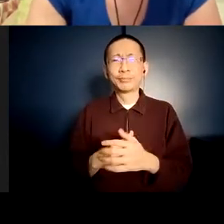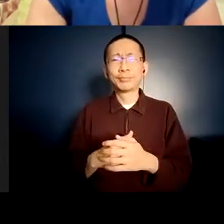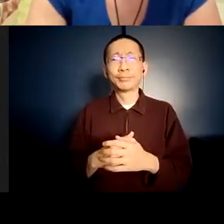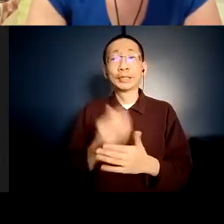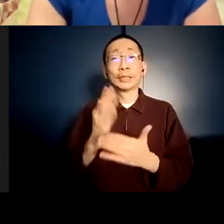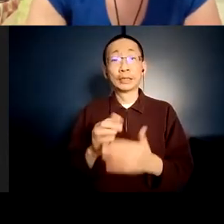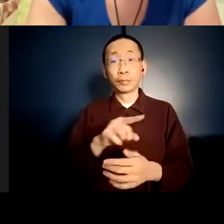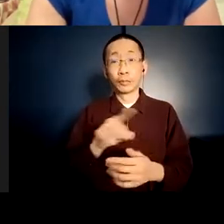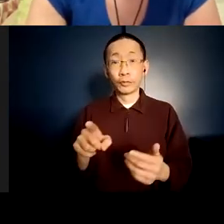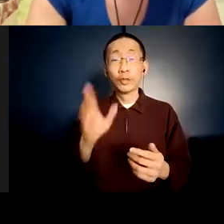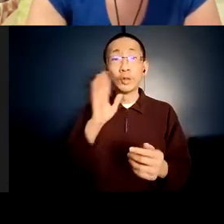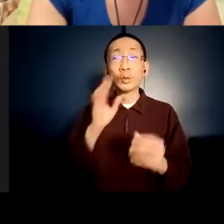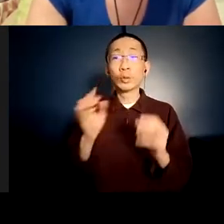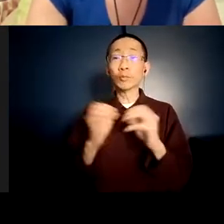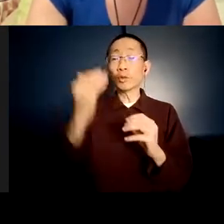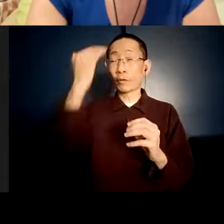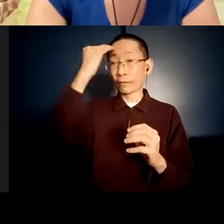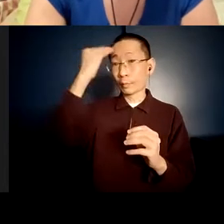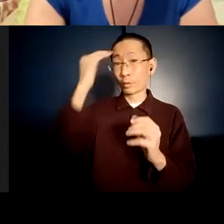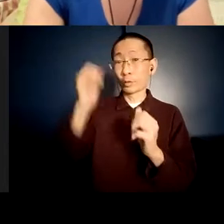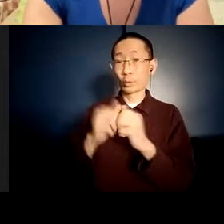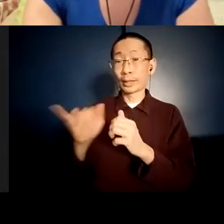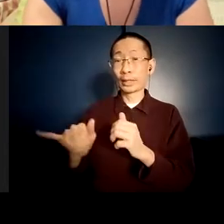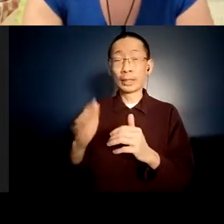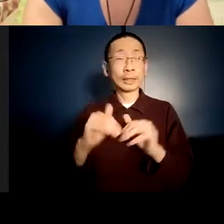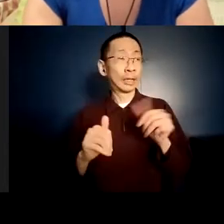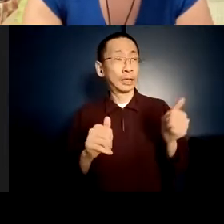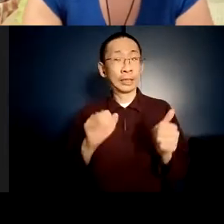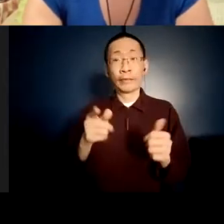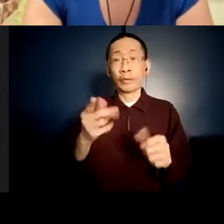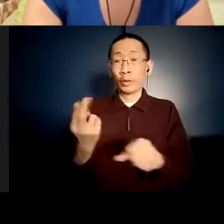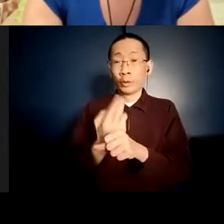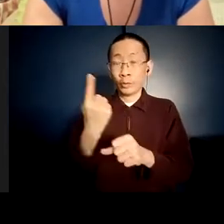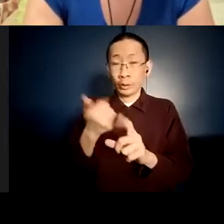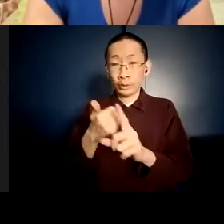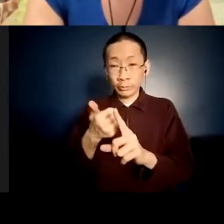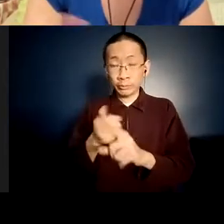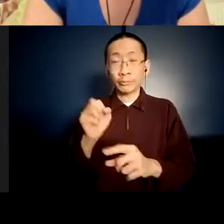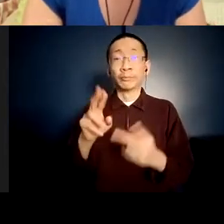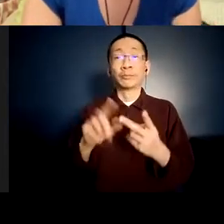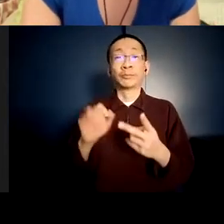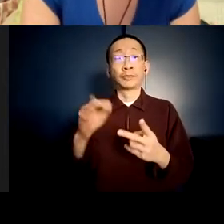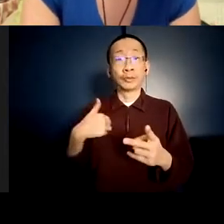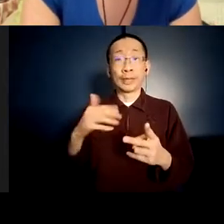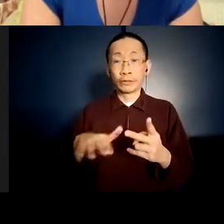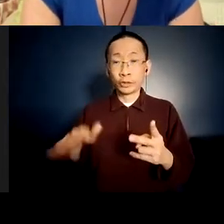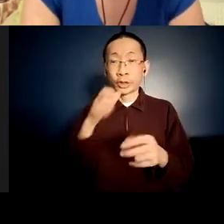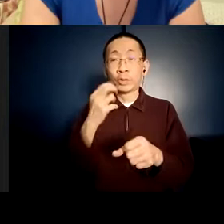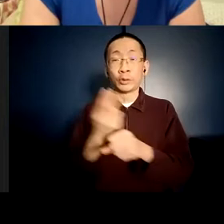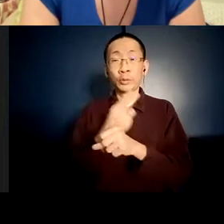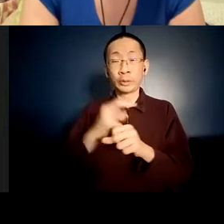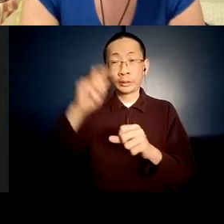of you are going to be more familiar with it than others. If you have one yourself, if you have a child who has